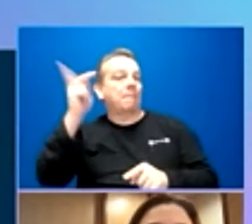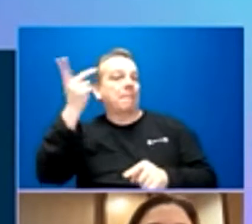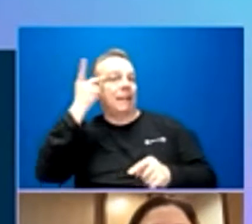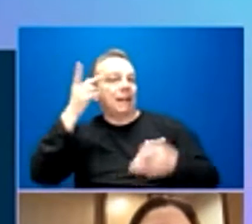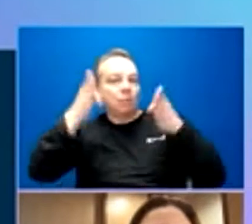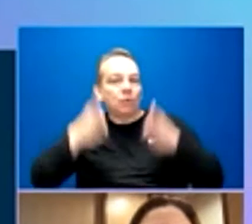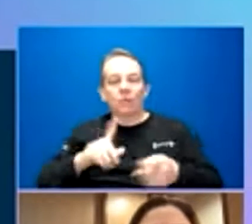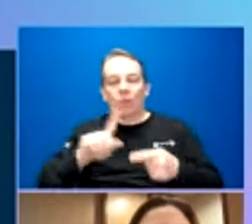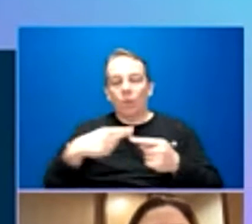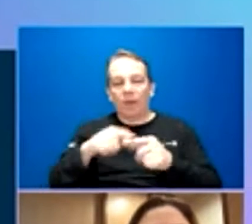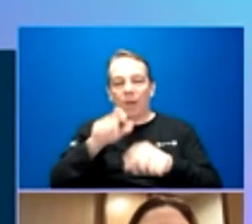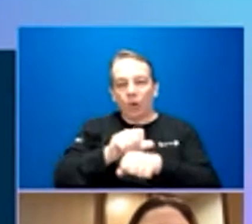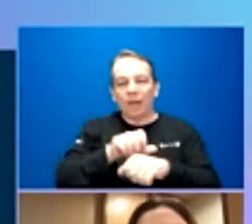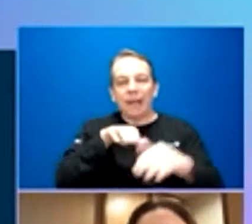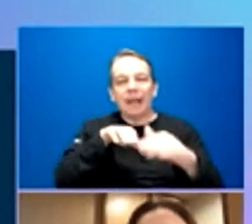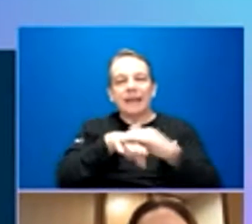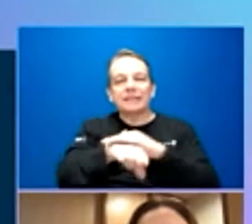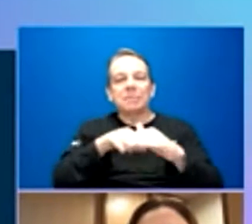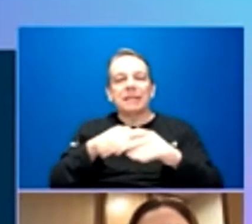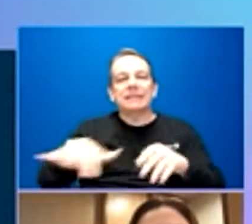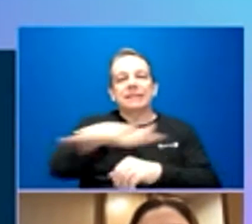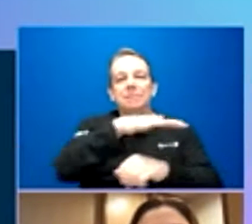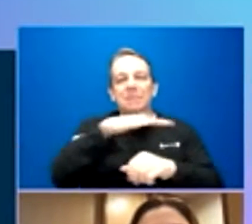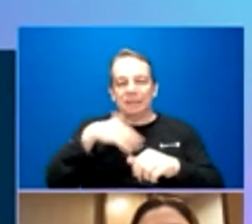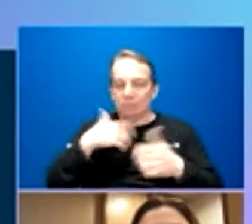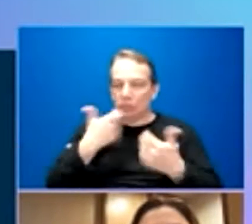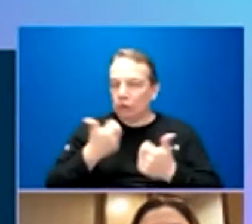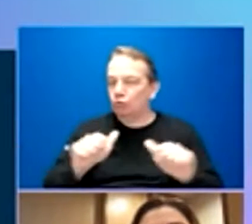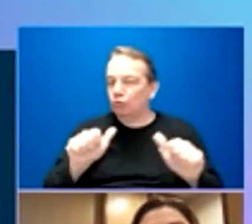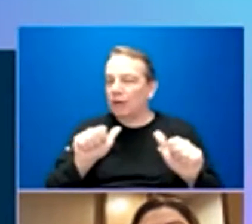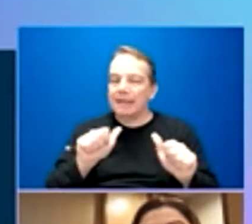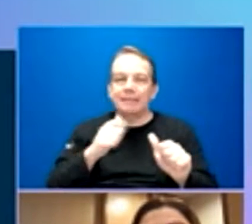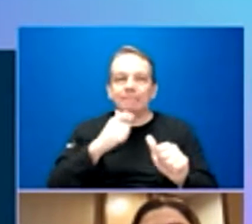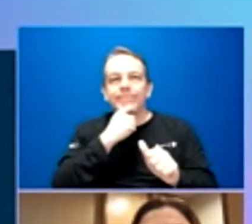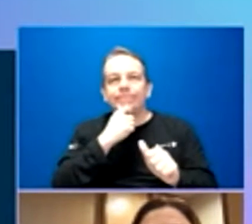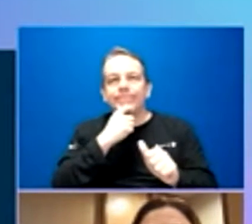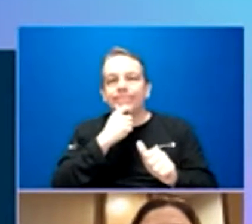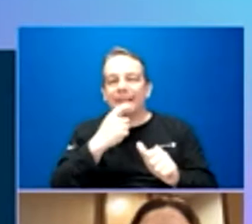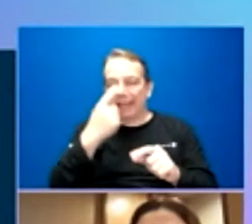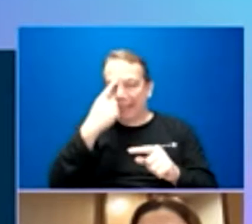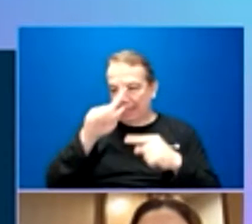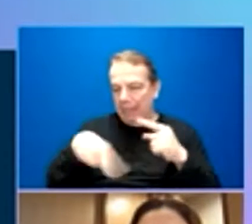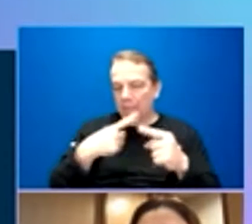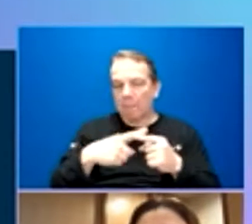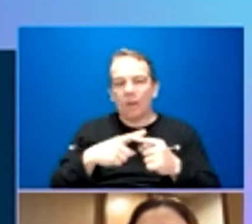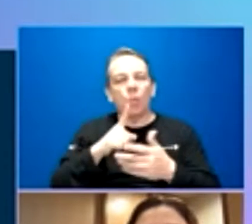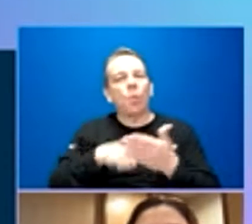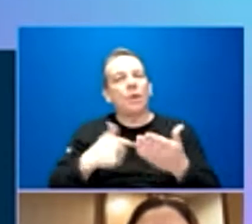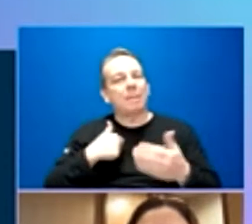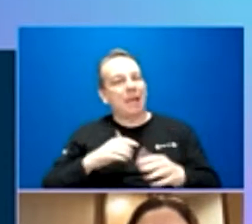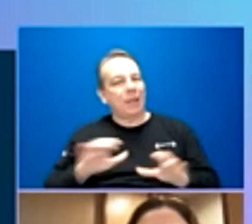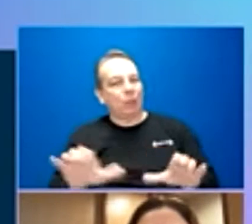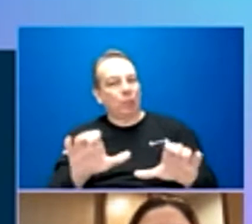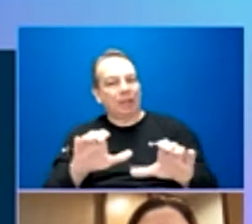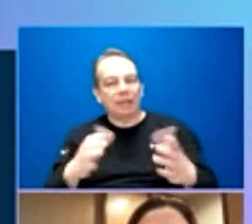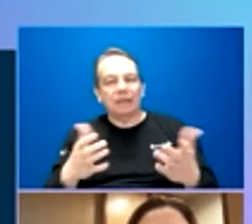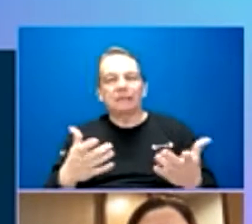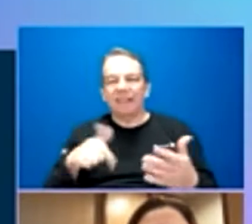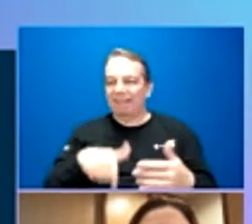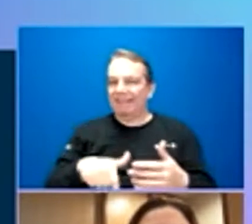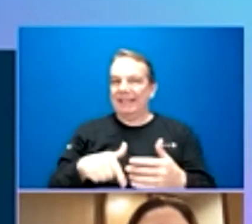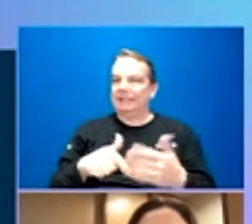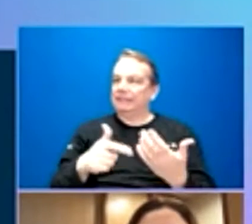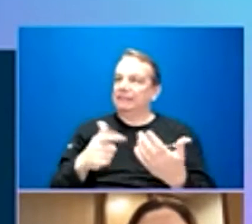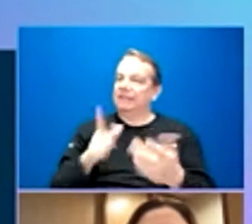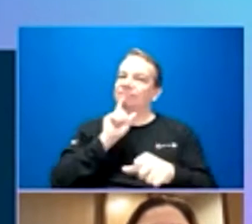the accessibility space, and I was trying to think about what it is that I do, and that's how this talk came to